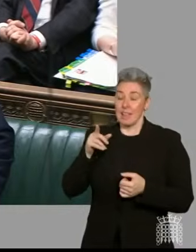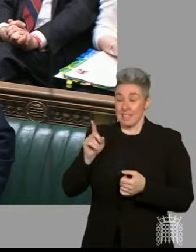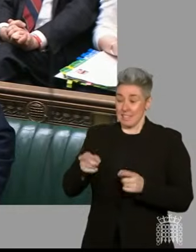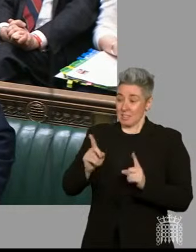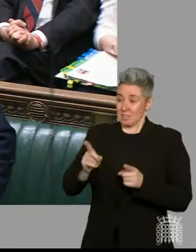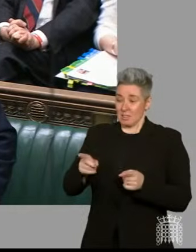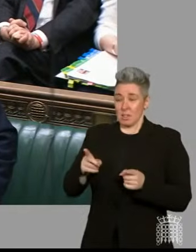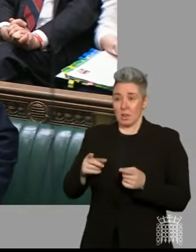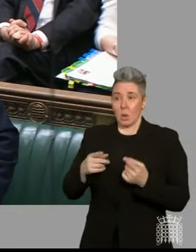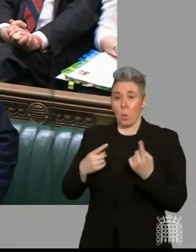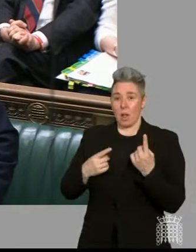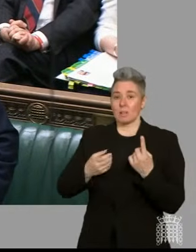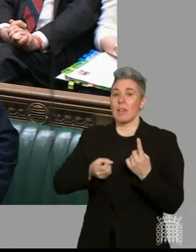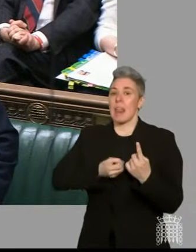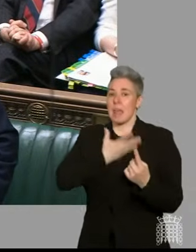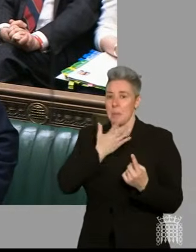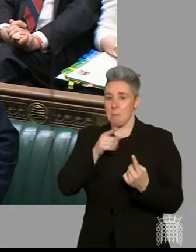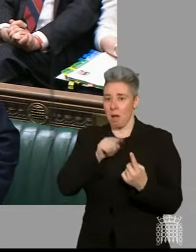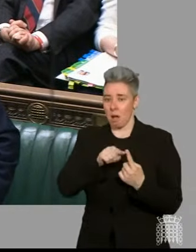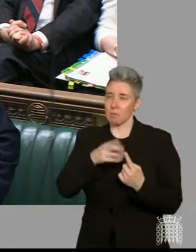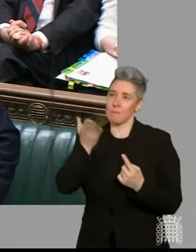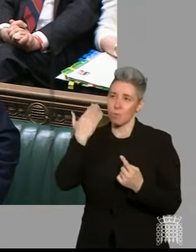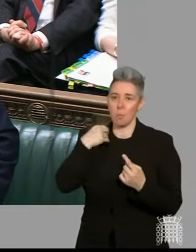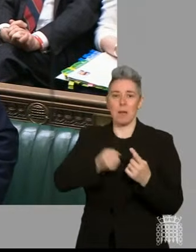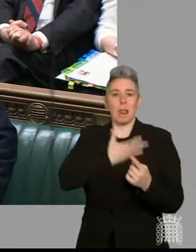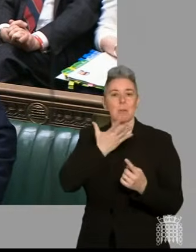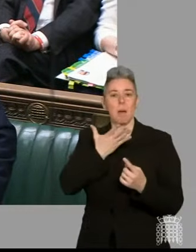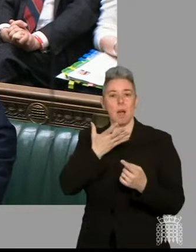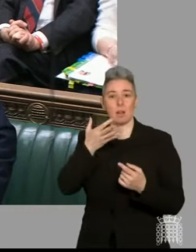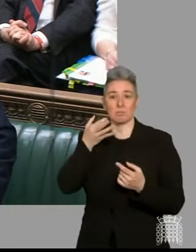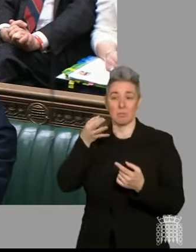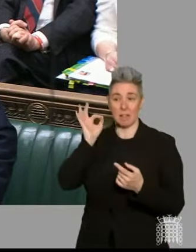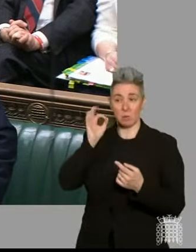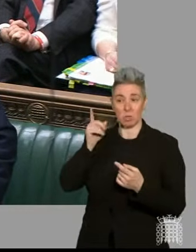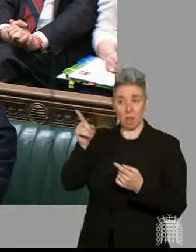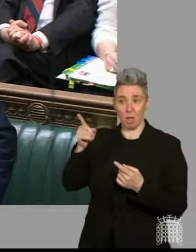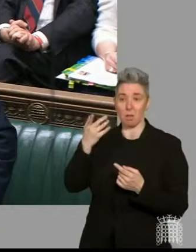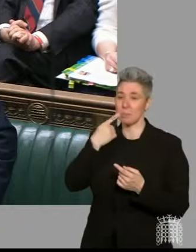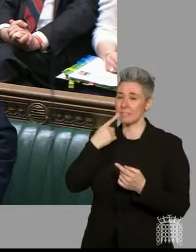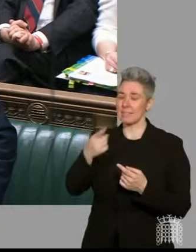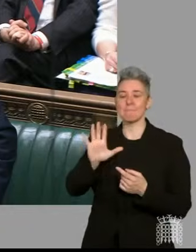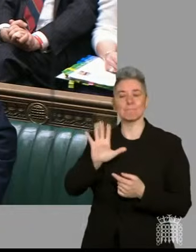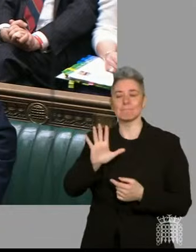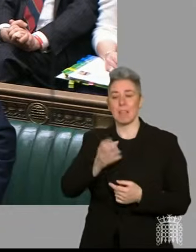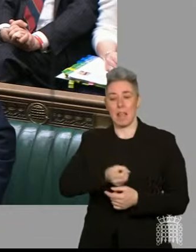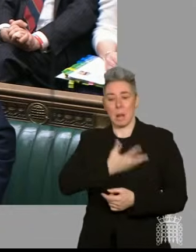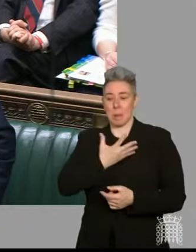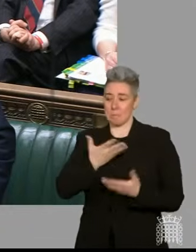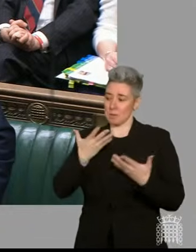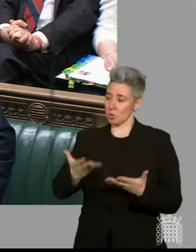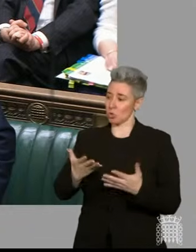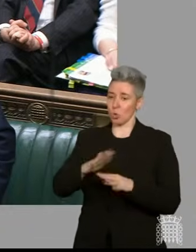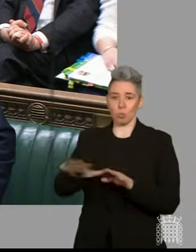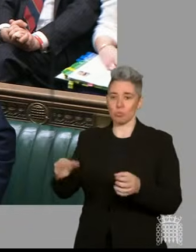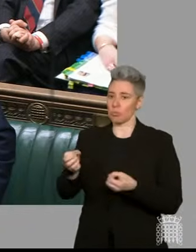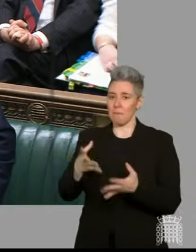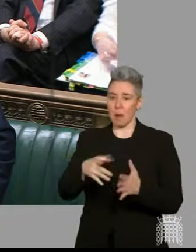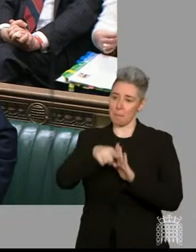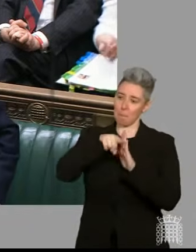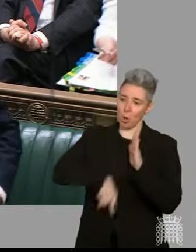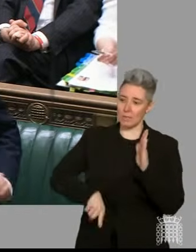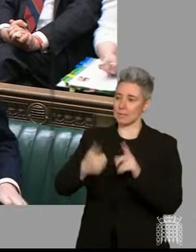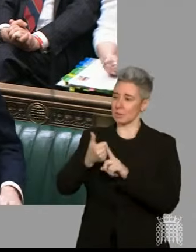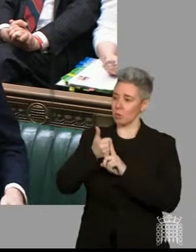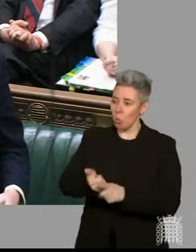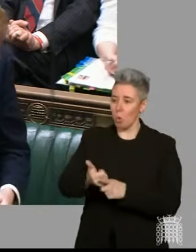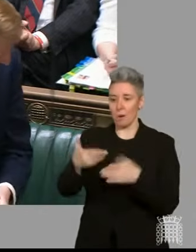Labour councillor said. Labour are no longer providing the policies, support or focus on local government. I couldn't have put